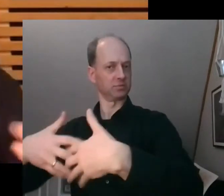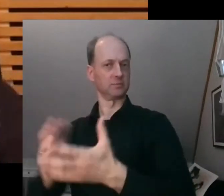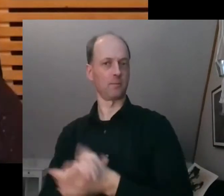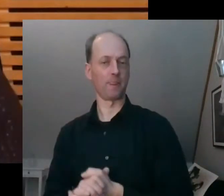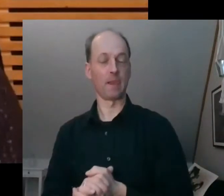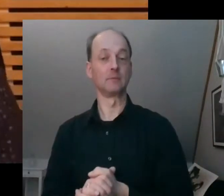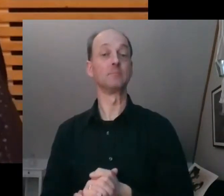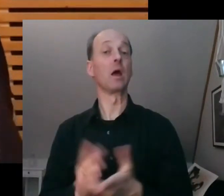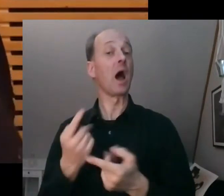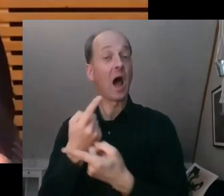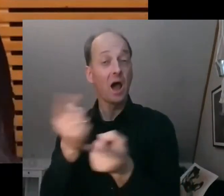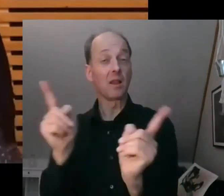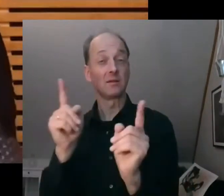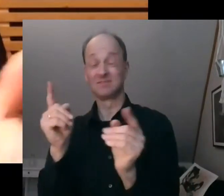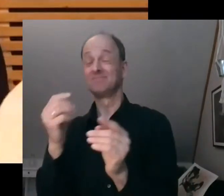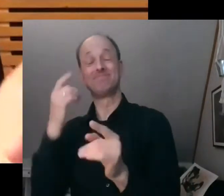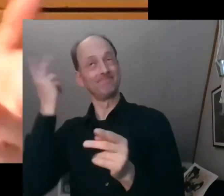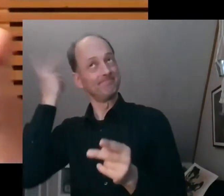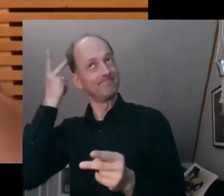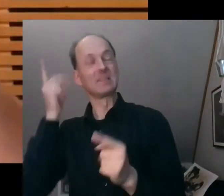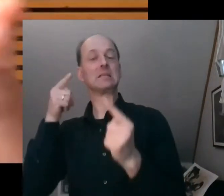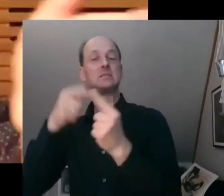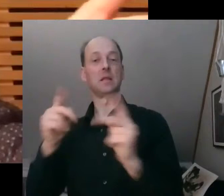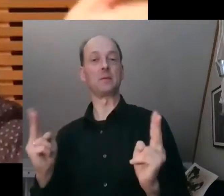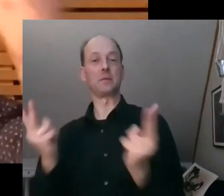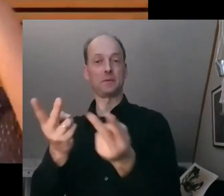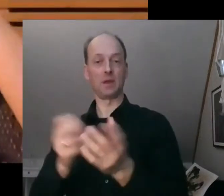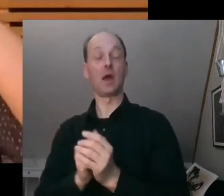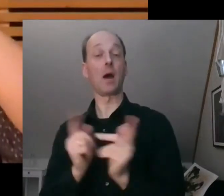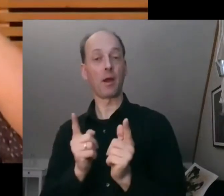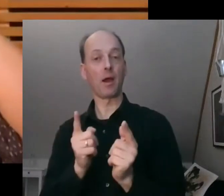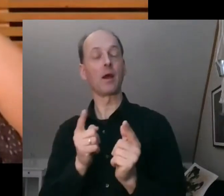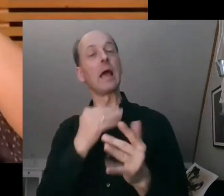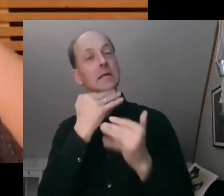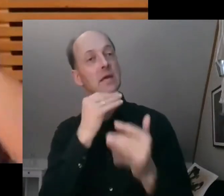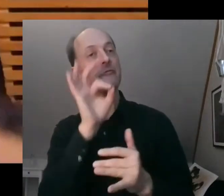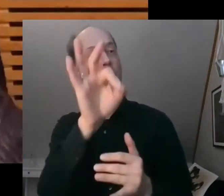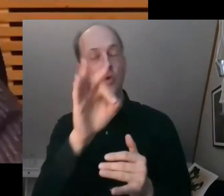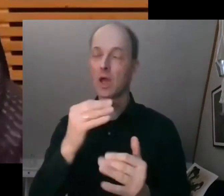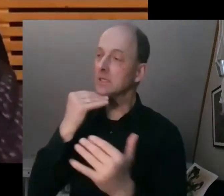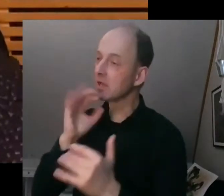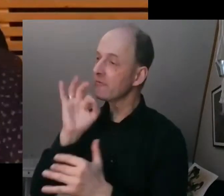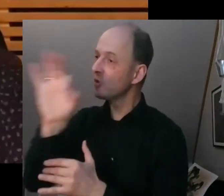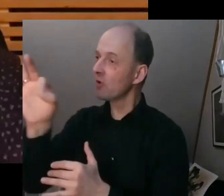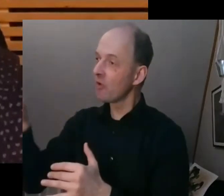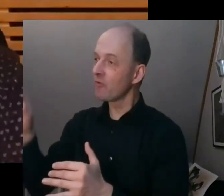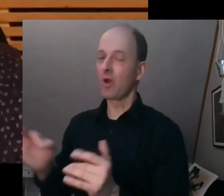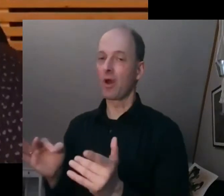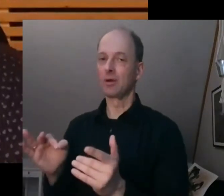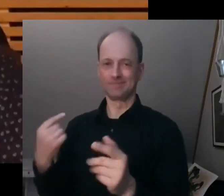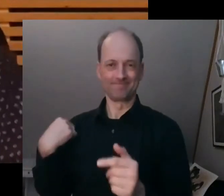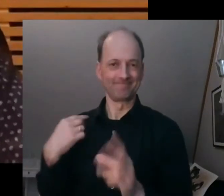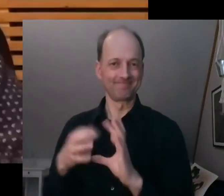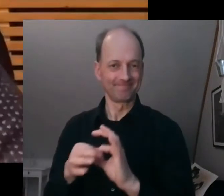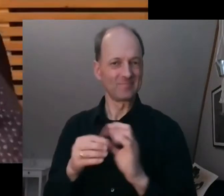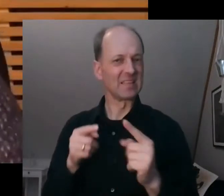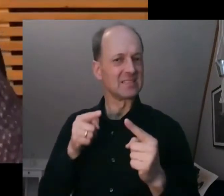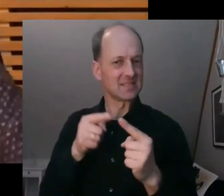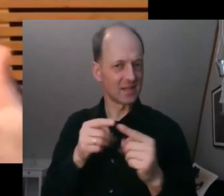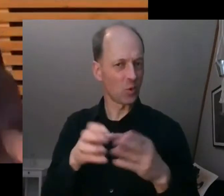Basically, everybody wants the same. You need to tell it a little bit differently time after time.